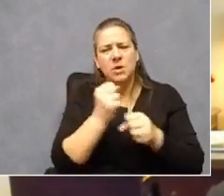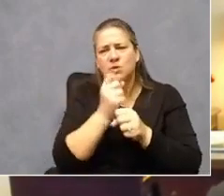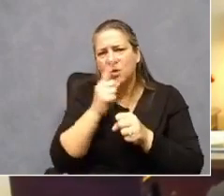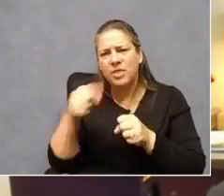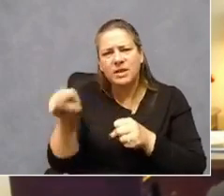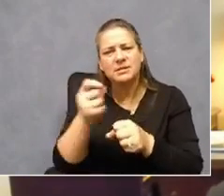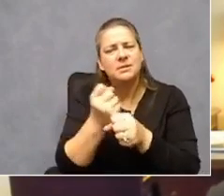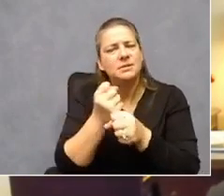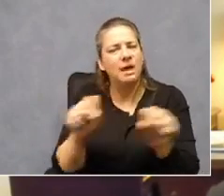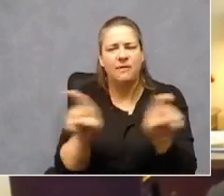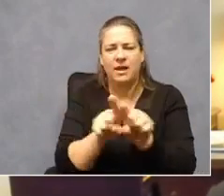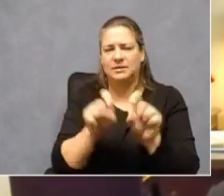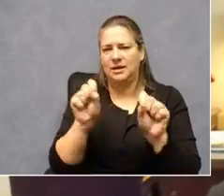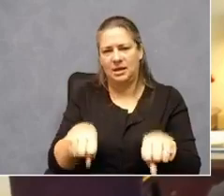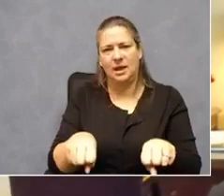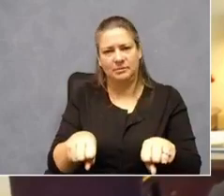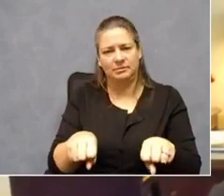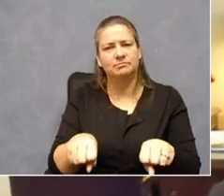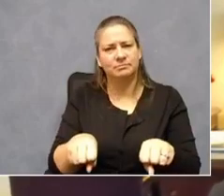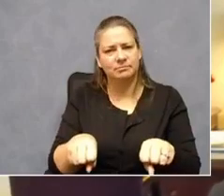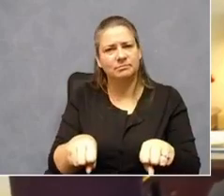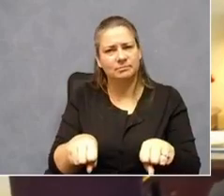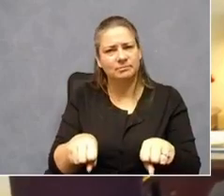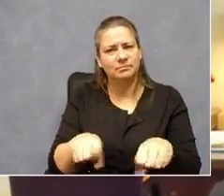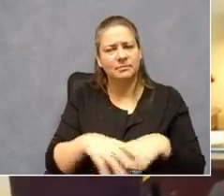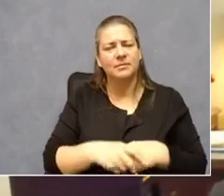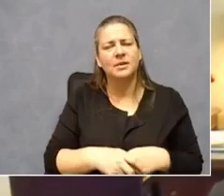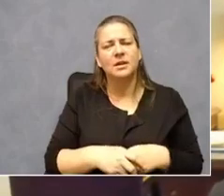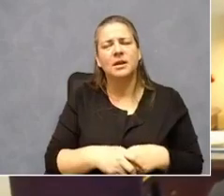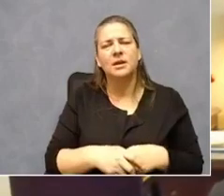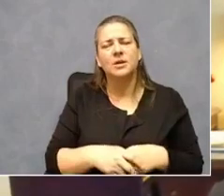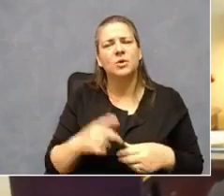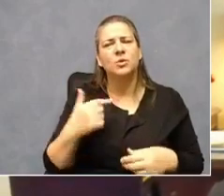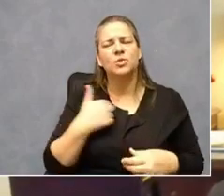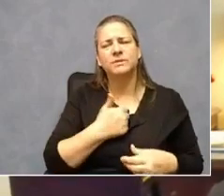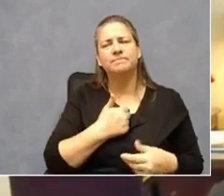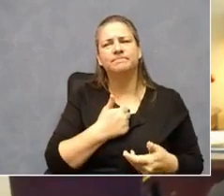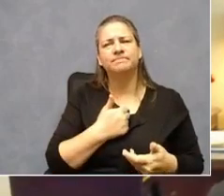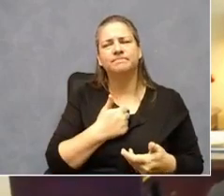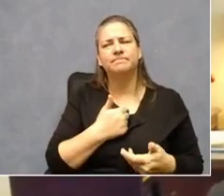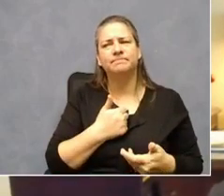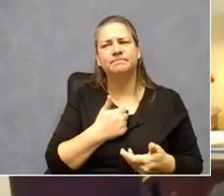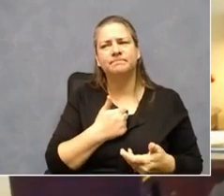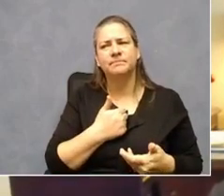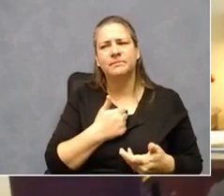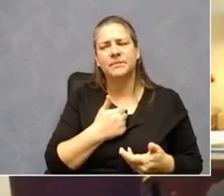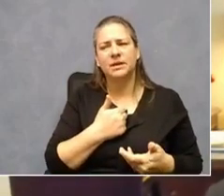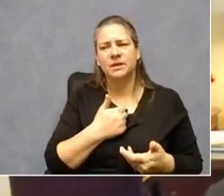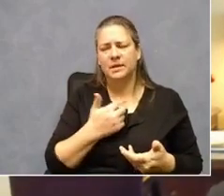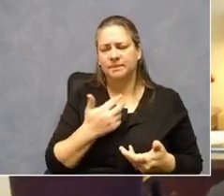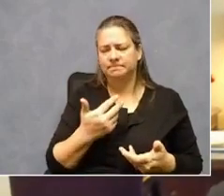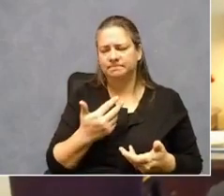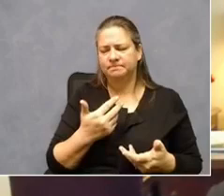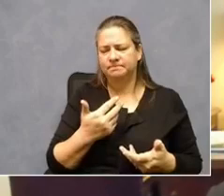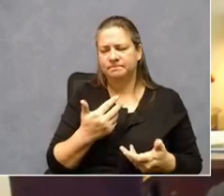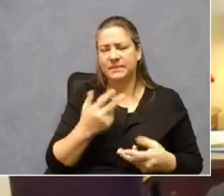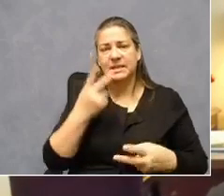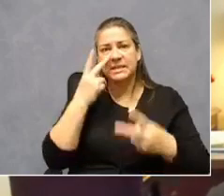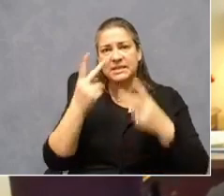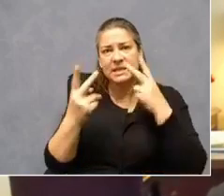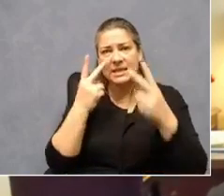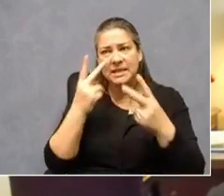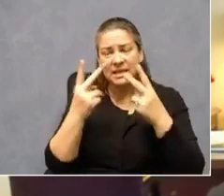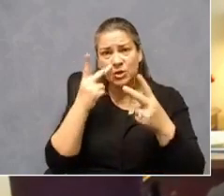possible. So we're seeing this increased community spread